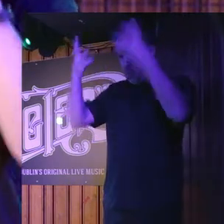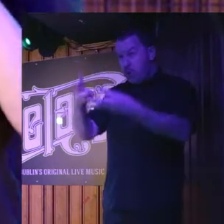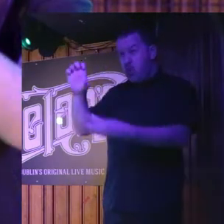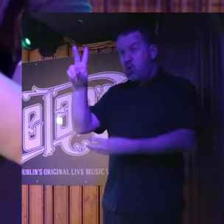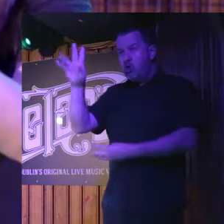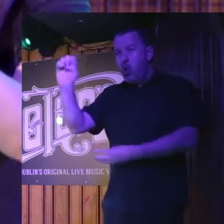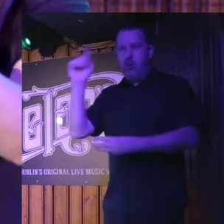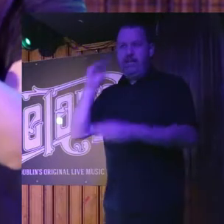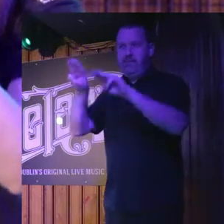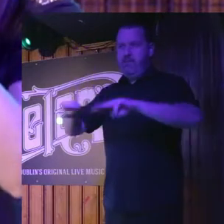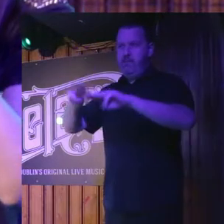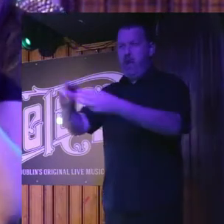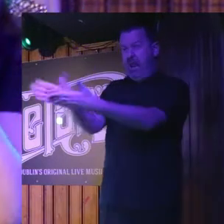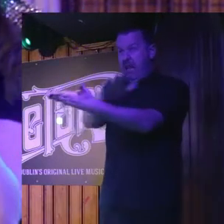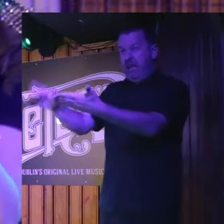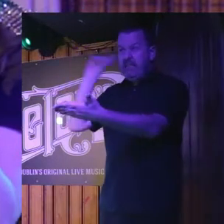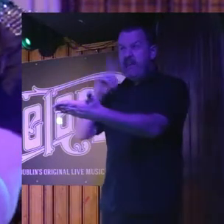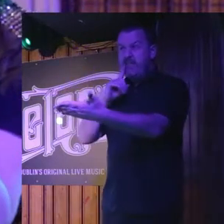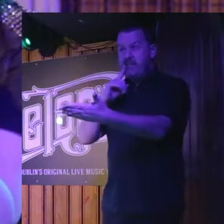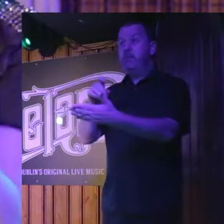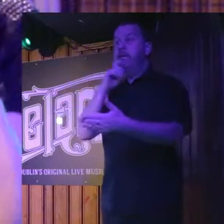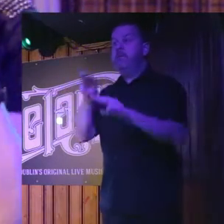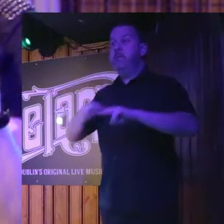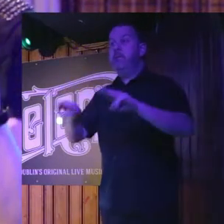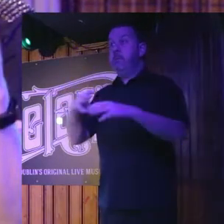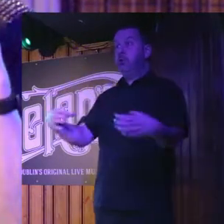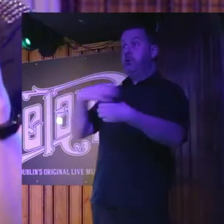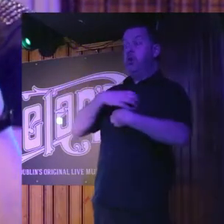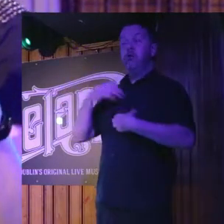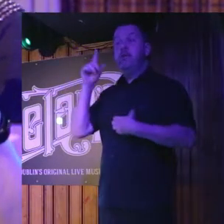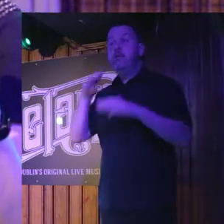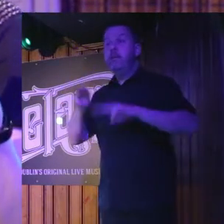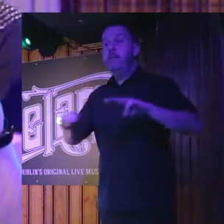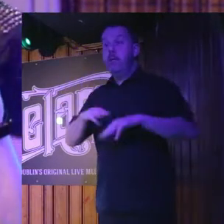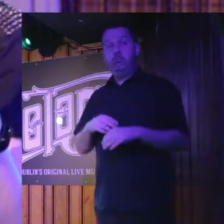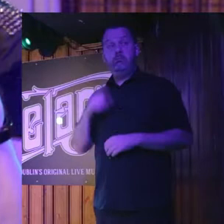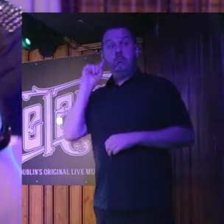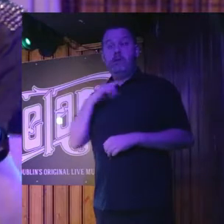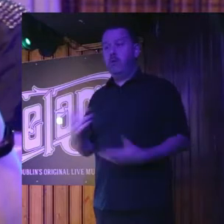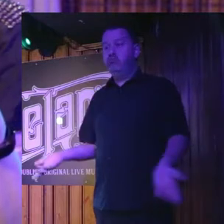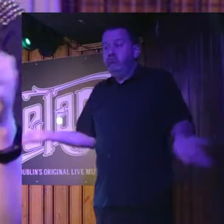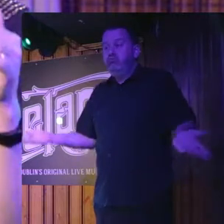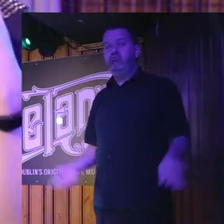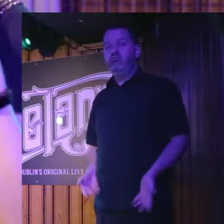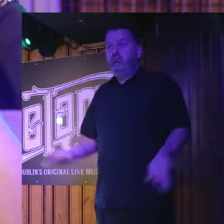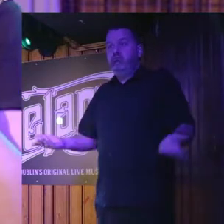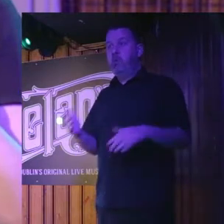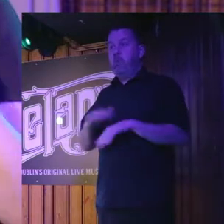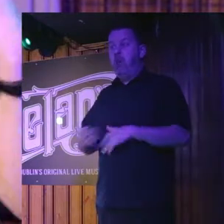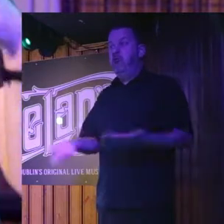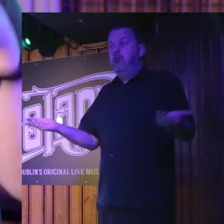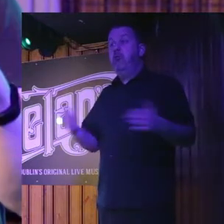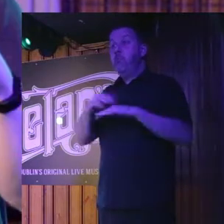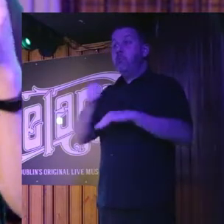Now, hold on to your socks, hearing people, because this may come as a shock that the deaf community aren't that bothered really about being cured. Most of my